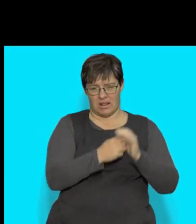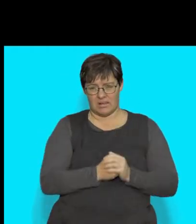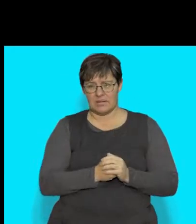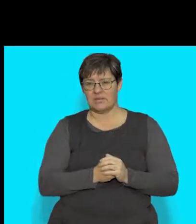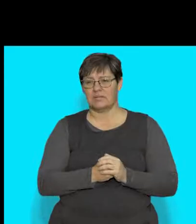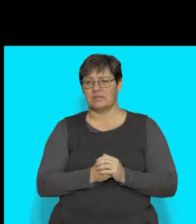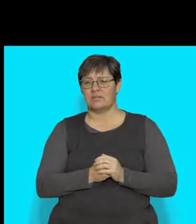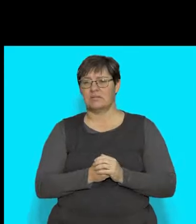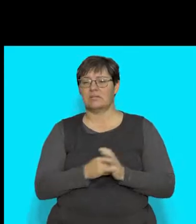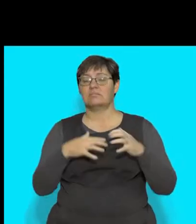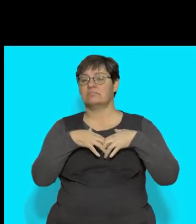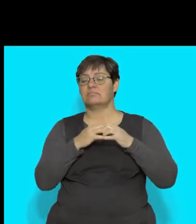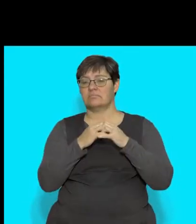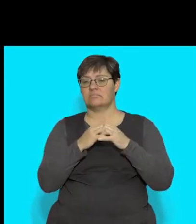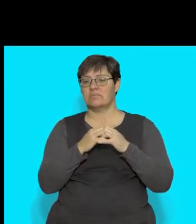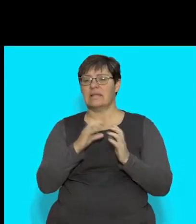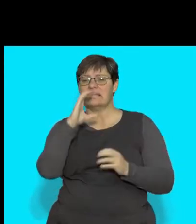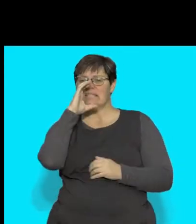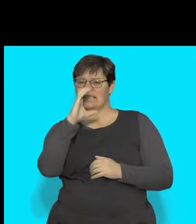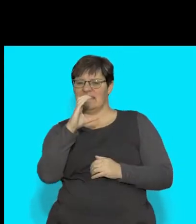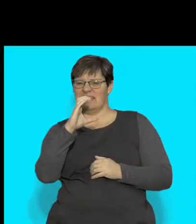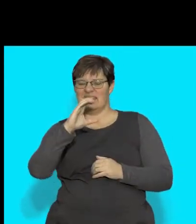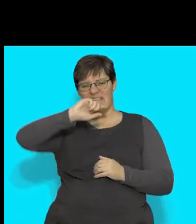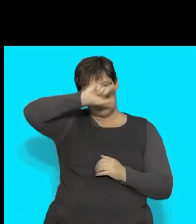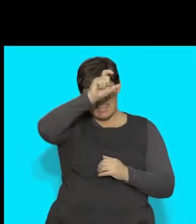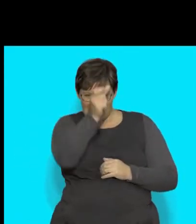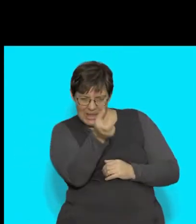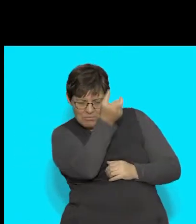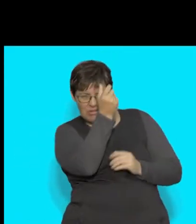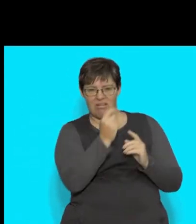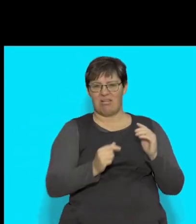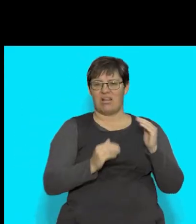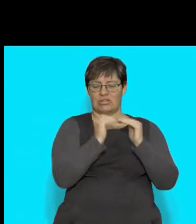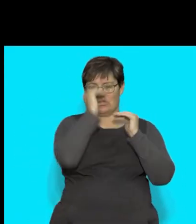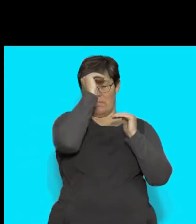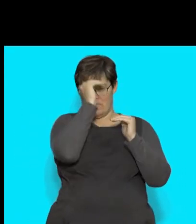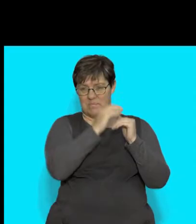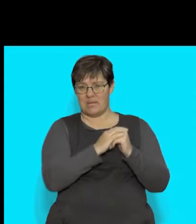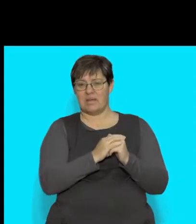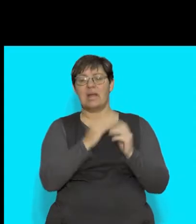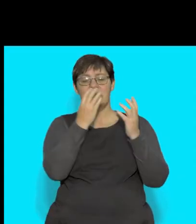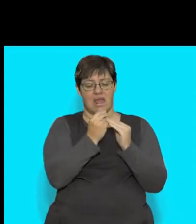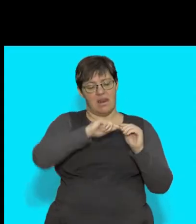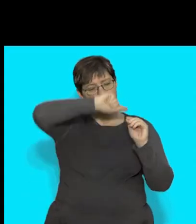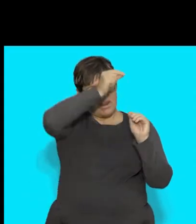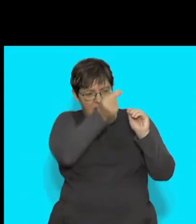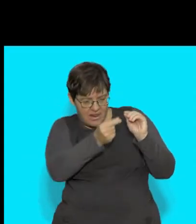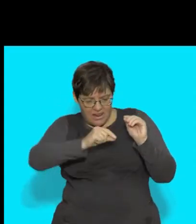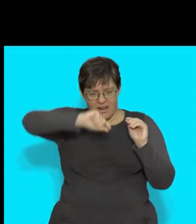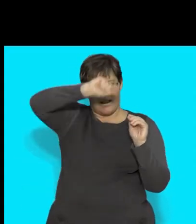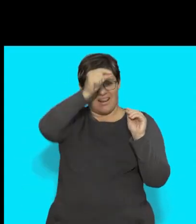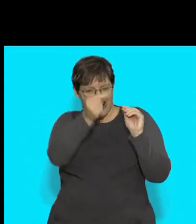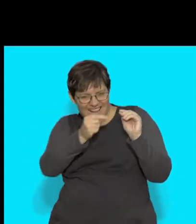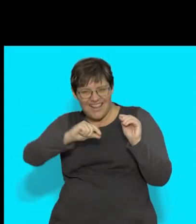of a C-shaped, right, capsule at the top, and then it's made of these tubules that go up